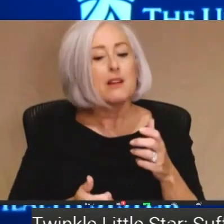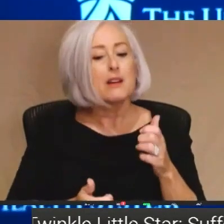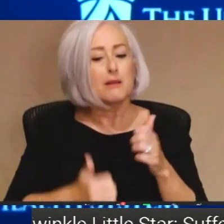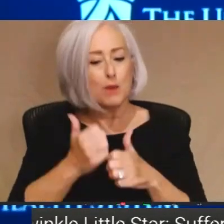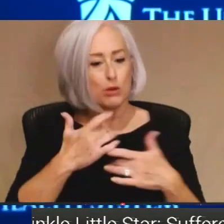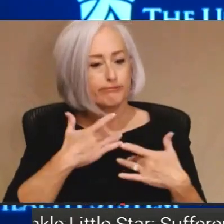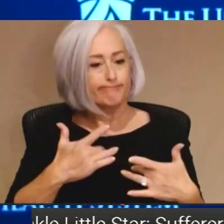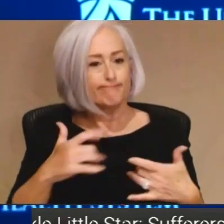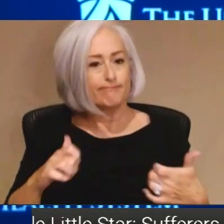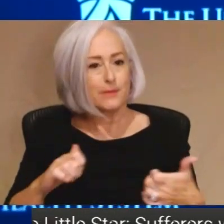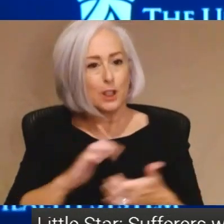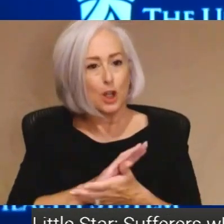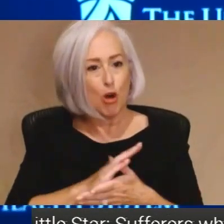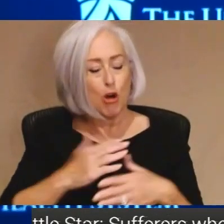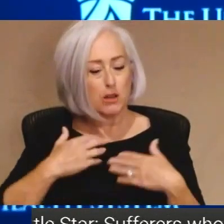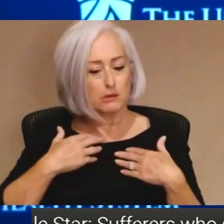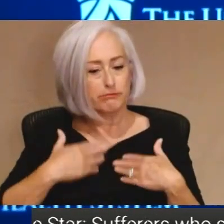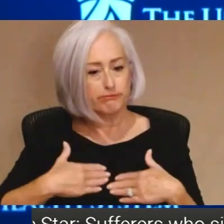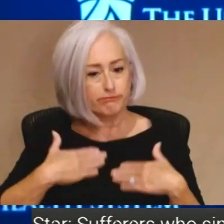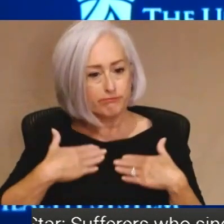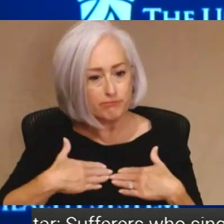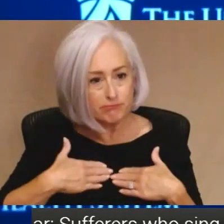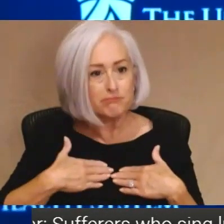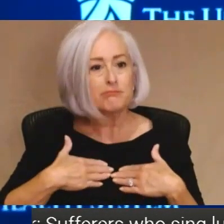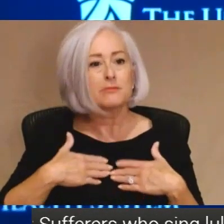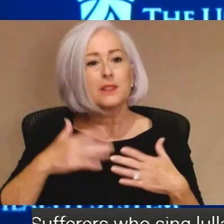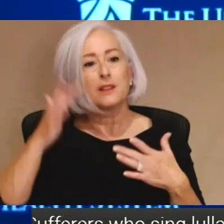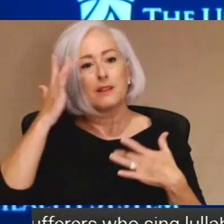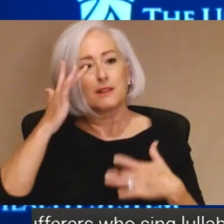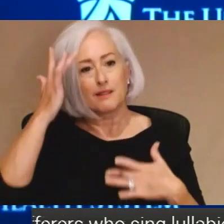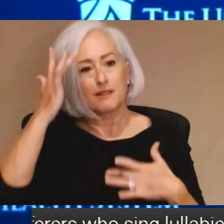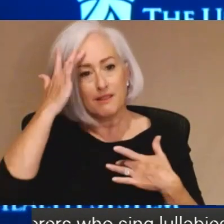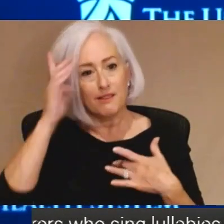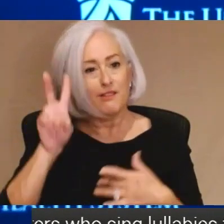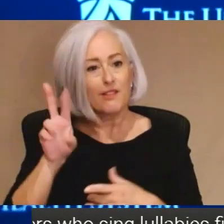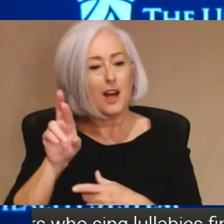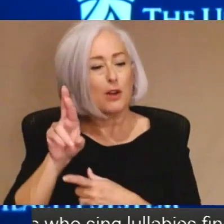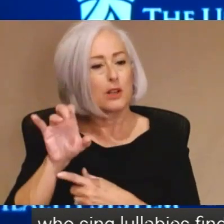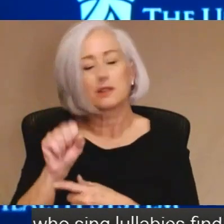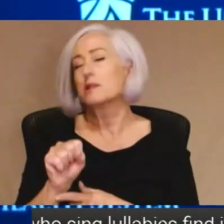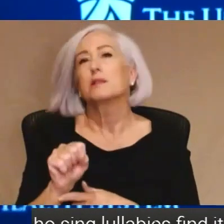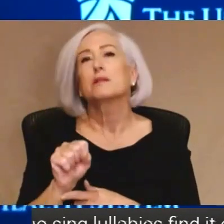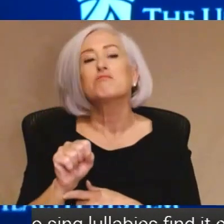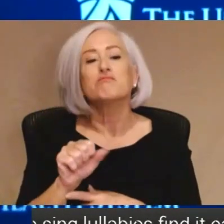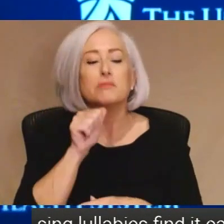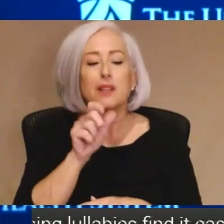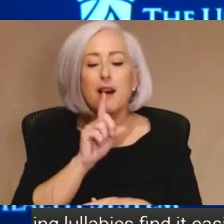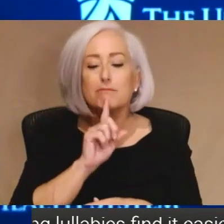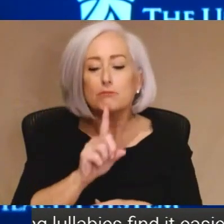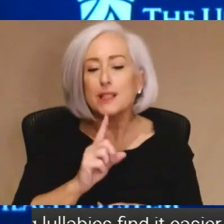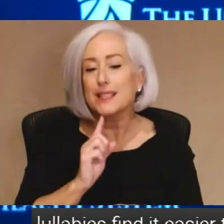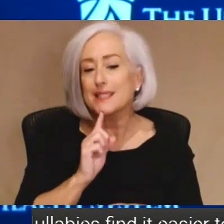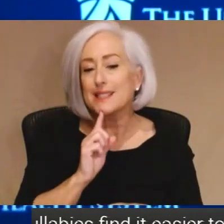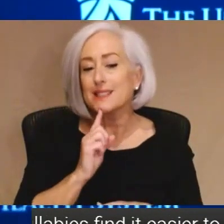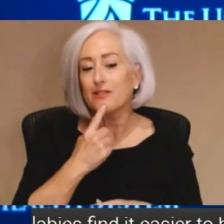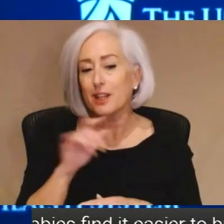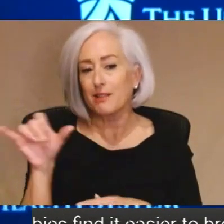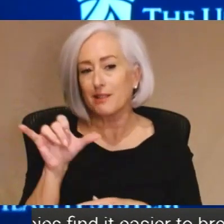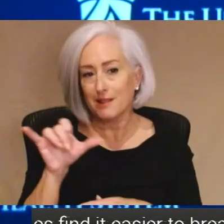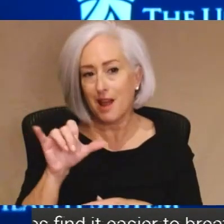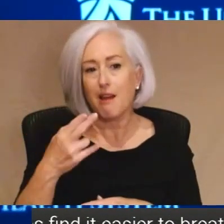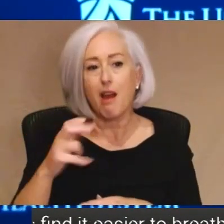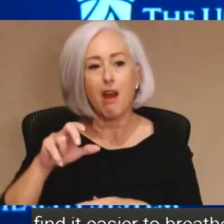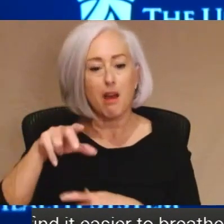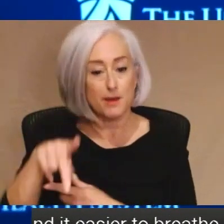see commonly. It's just usually not as severe as these hepatitis cases. Most of the time, again, viral